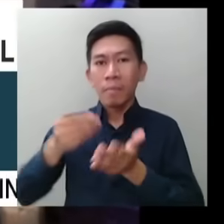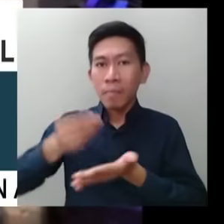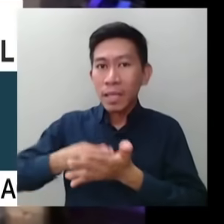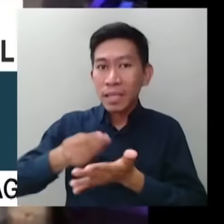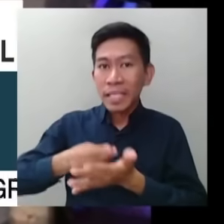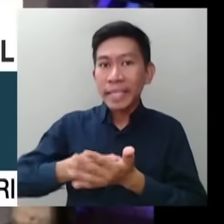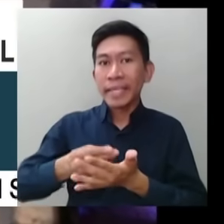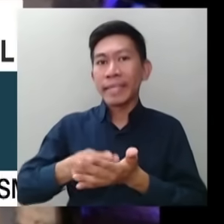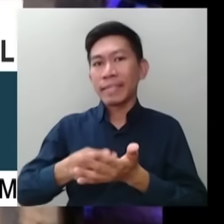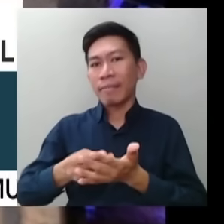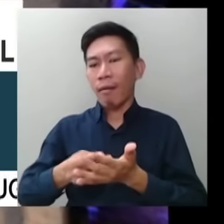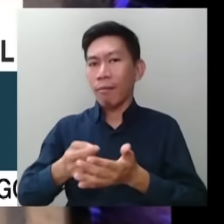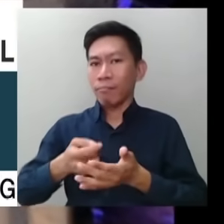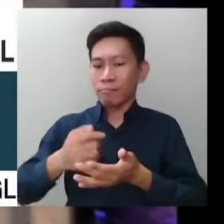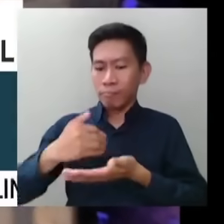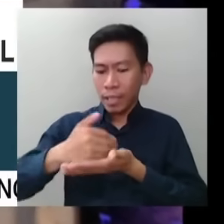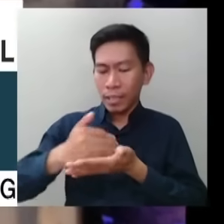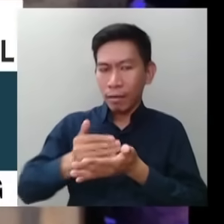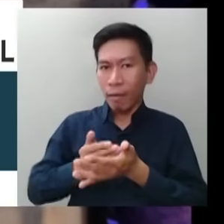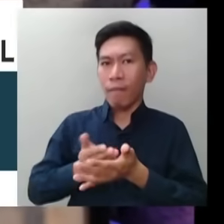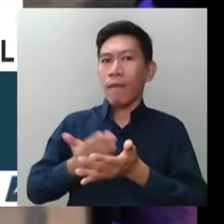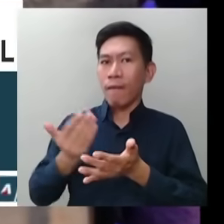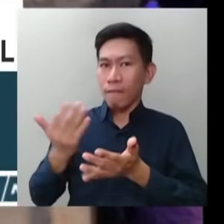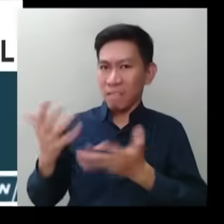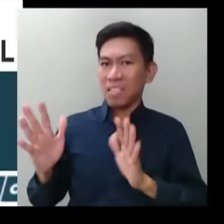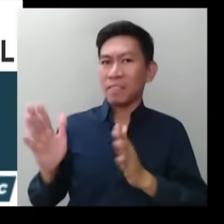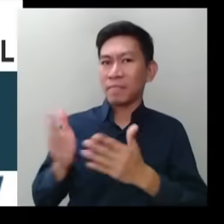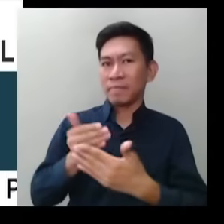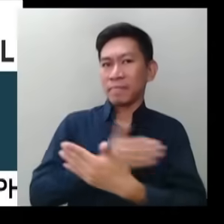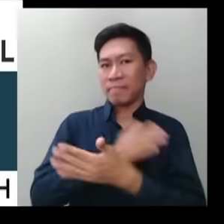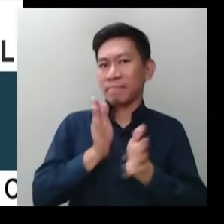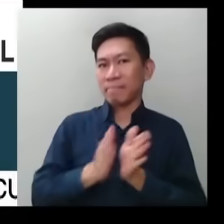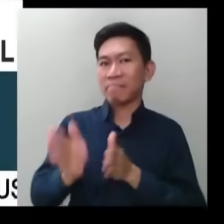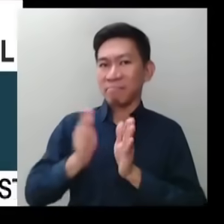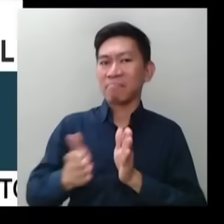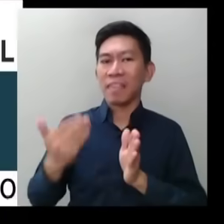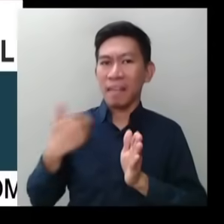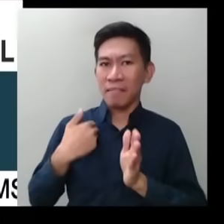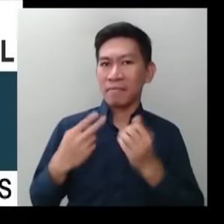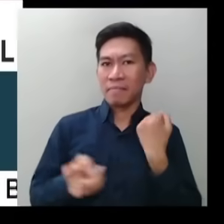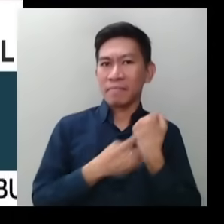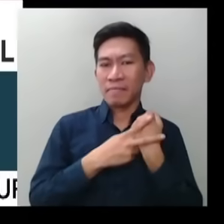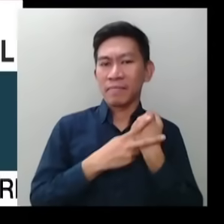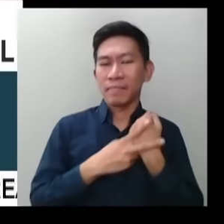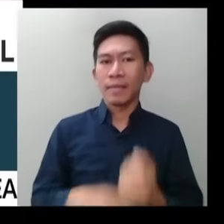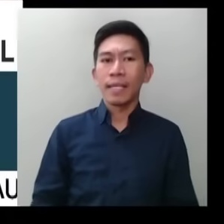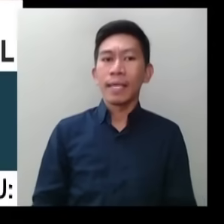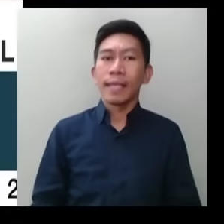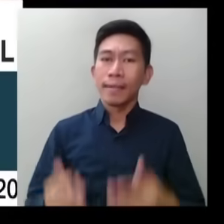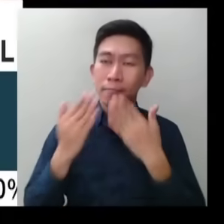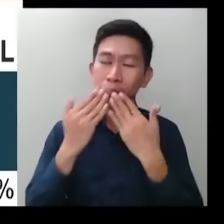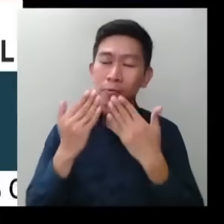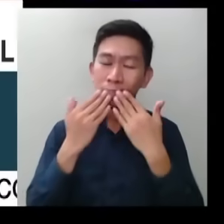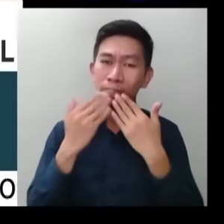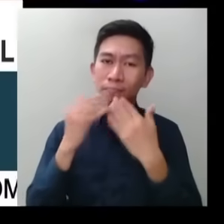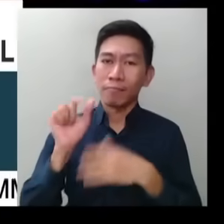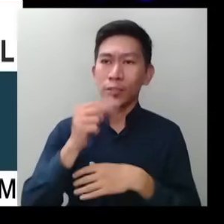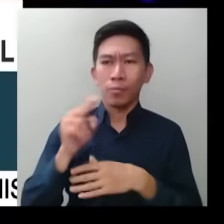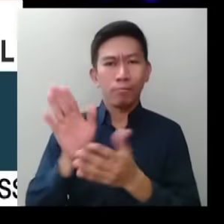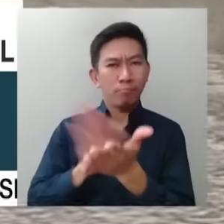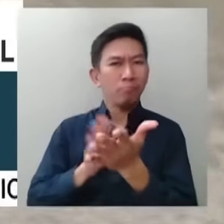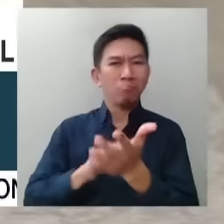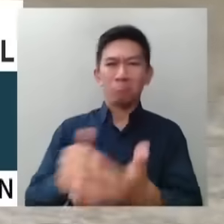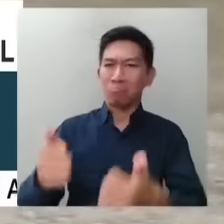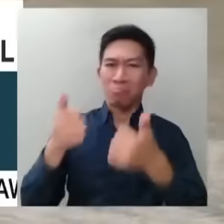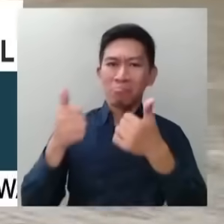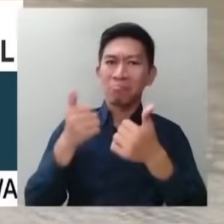financial management, that they have prepared for things like this. And we would like to thank them and congratulate them for doing a good job. All right, we're going to have